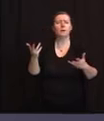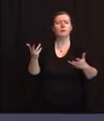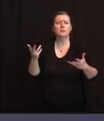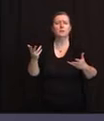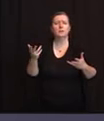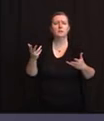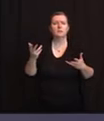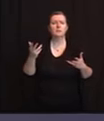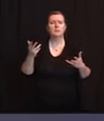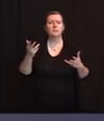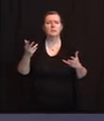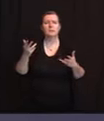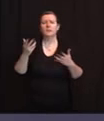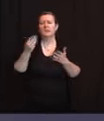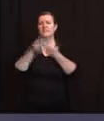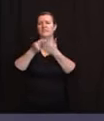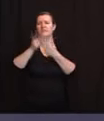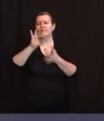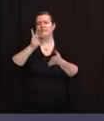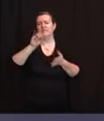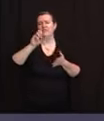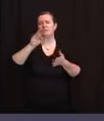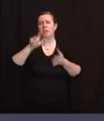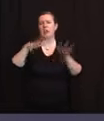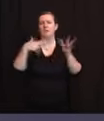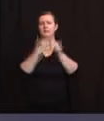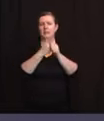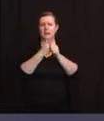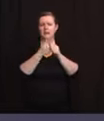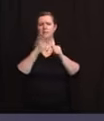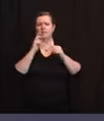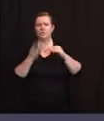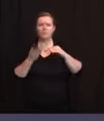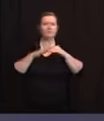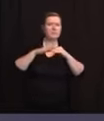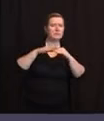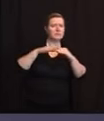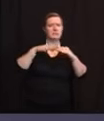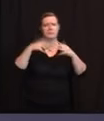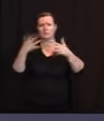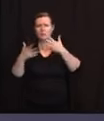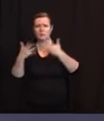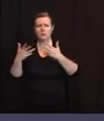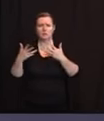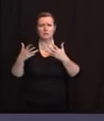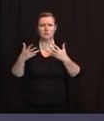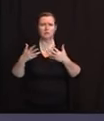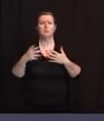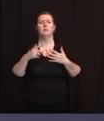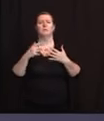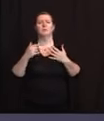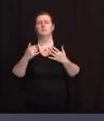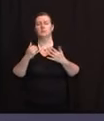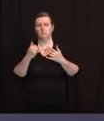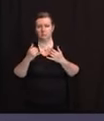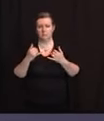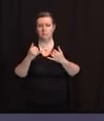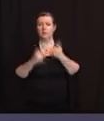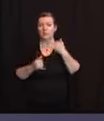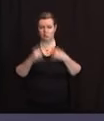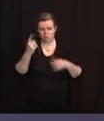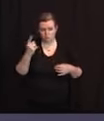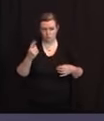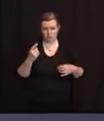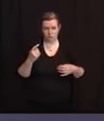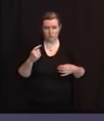spending adjustments, and possible tax increases? Thank you. So on the last one, don't be mad at me, but we'll leave